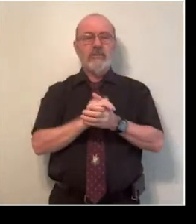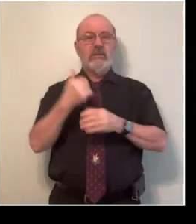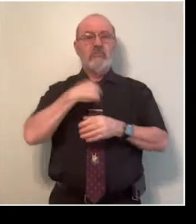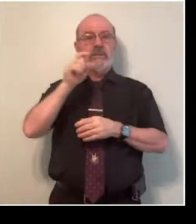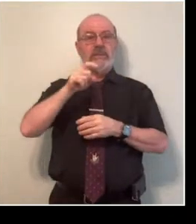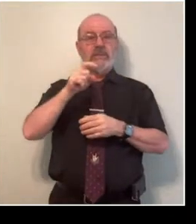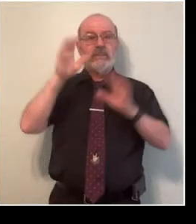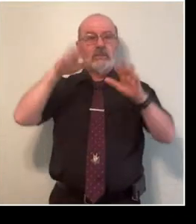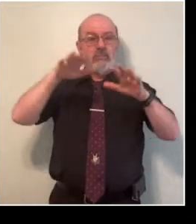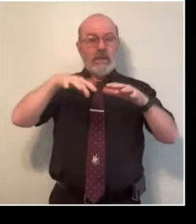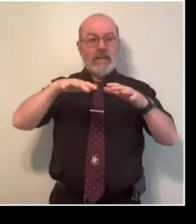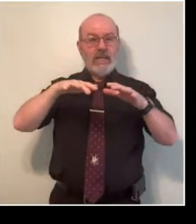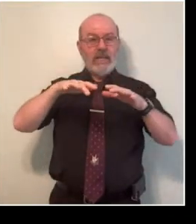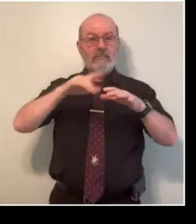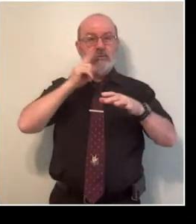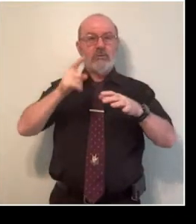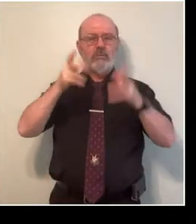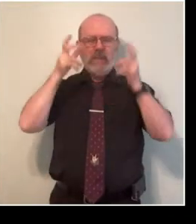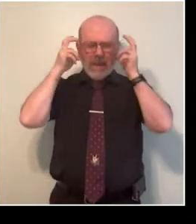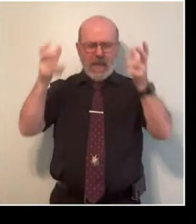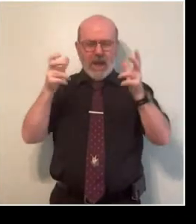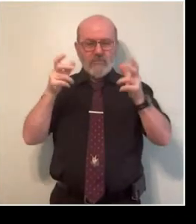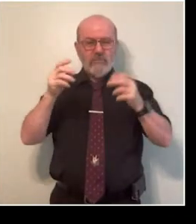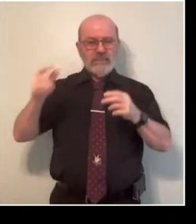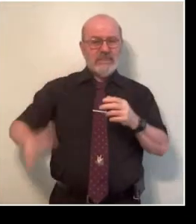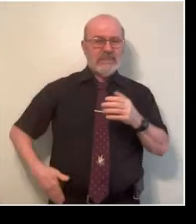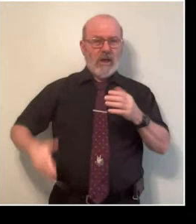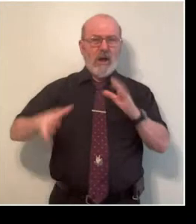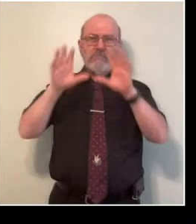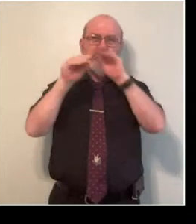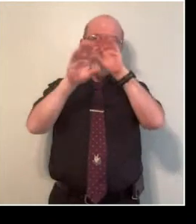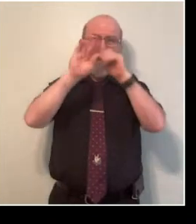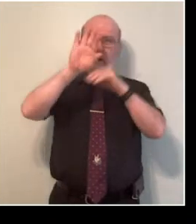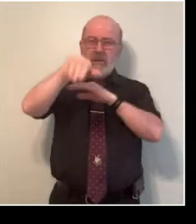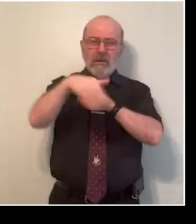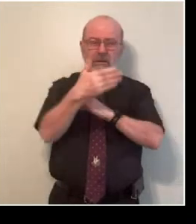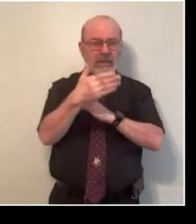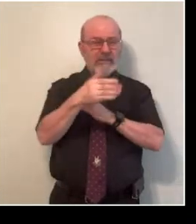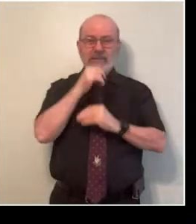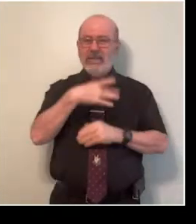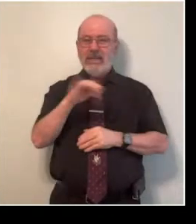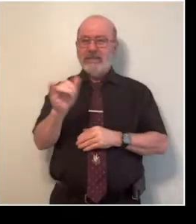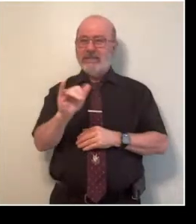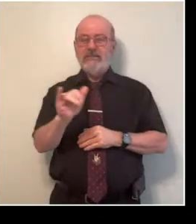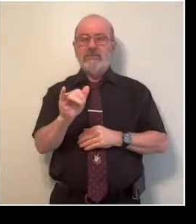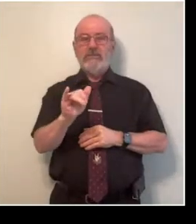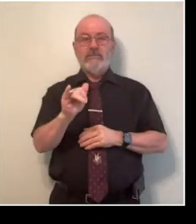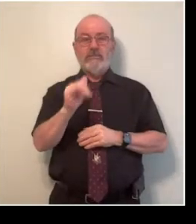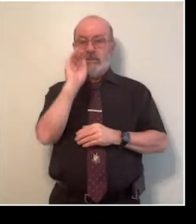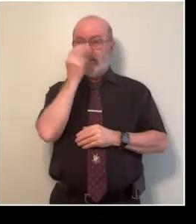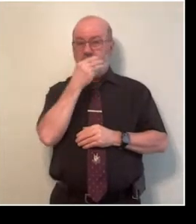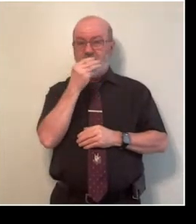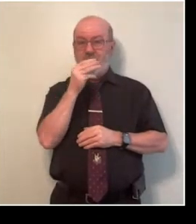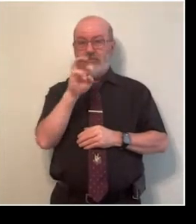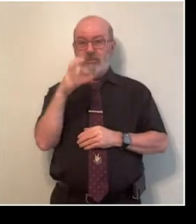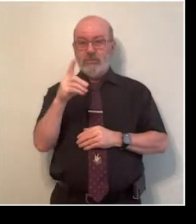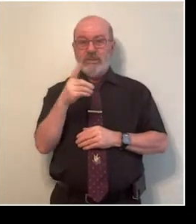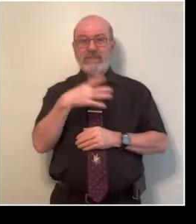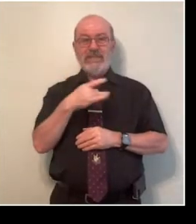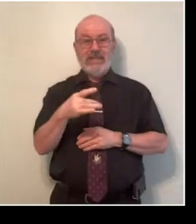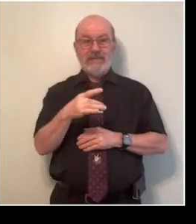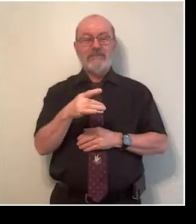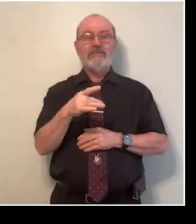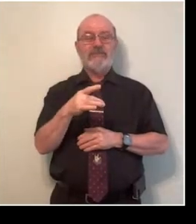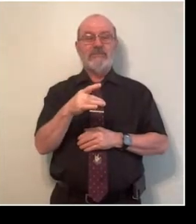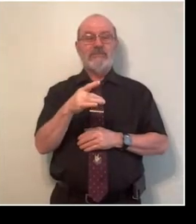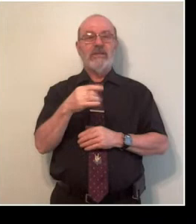rain, but it sure was loud. Dogs in the neighborhood barked all night. They didn't like it either. The flowers and the weeds liked it, though. I had a